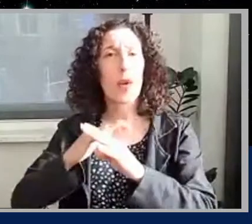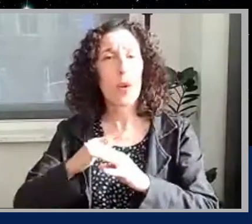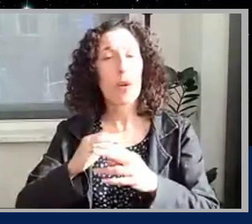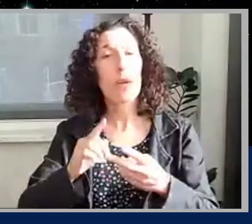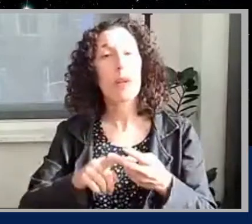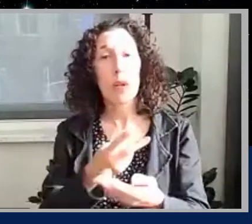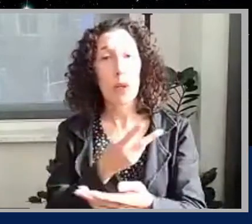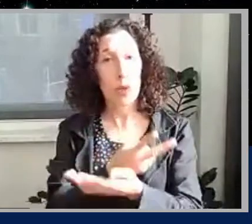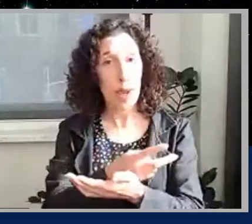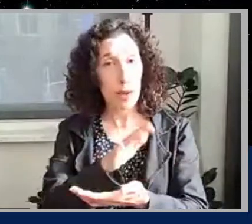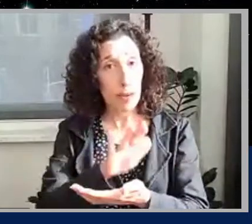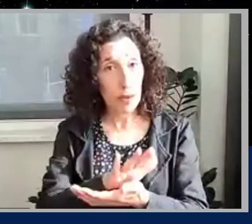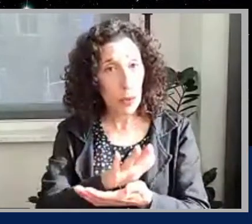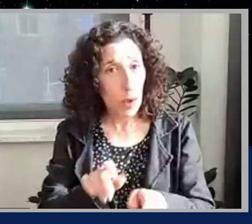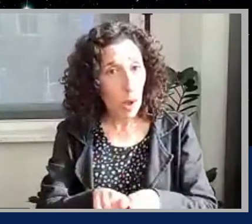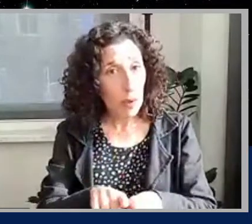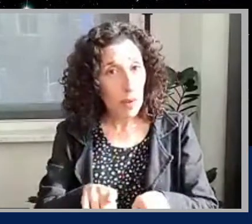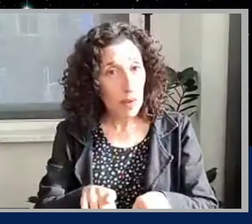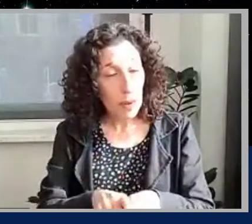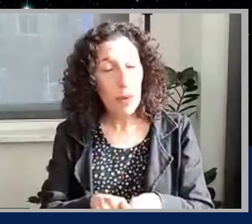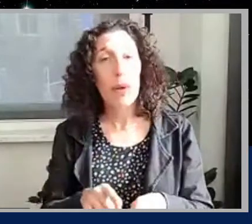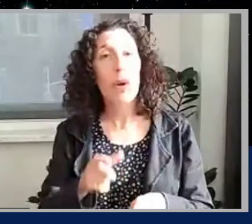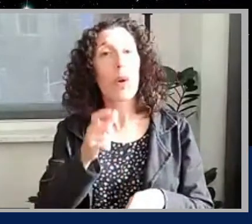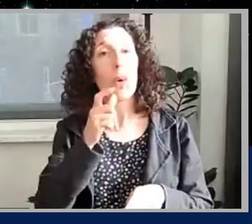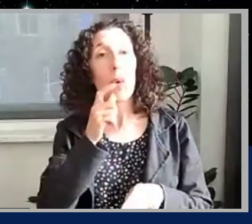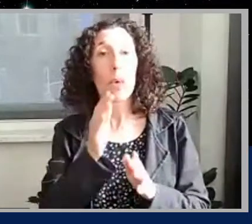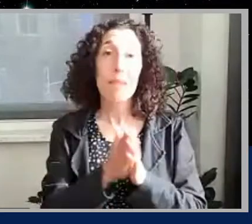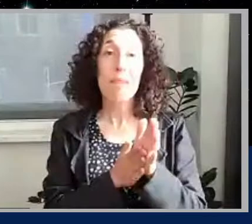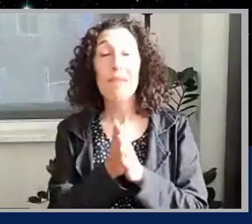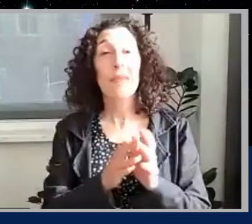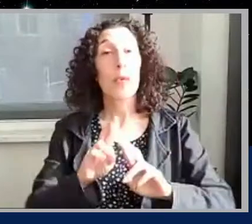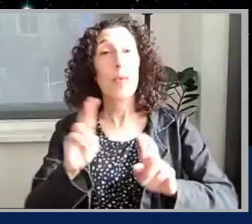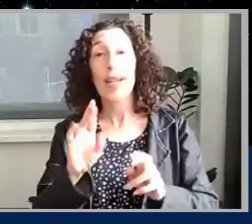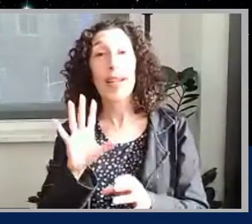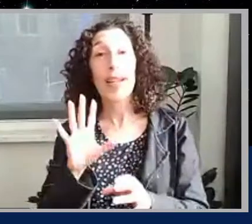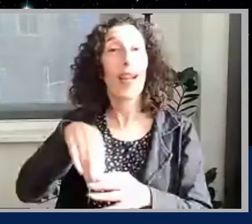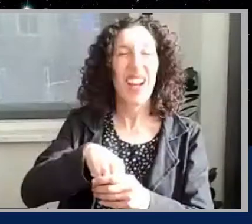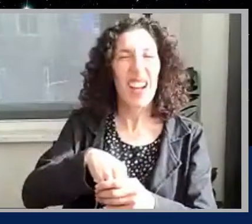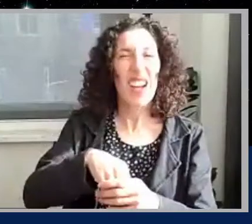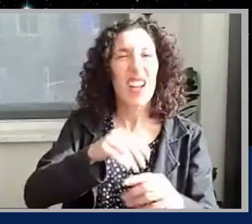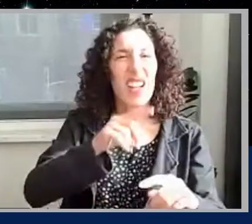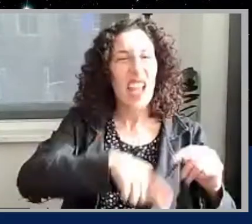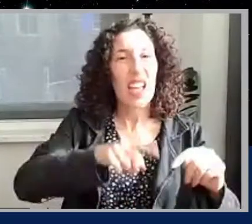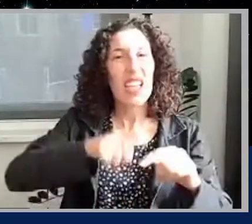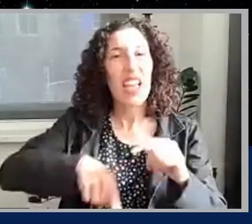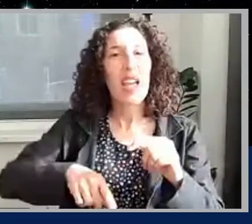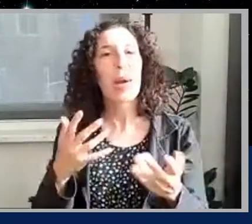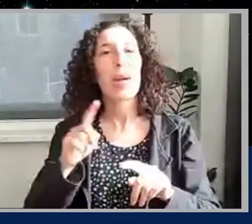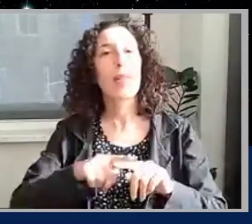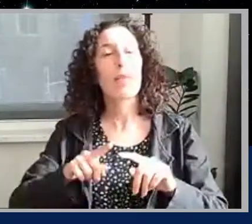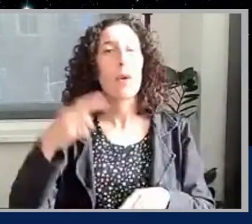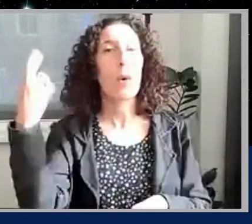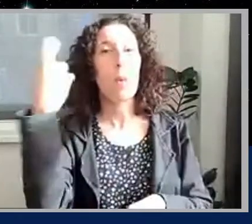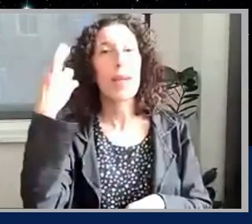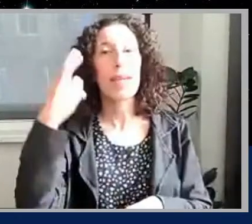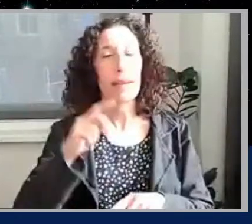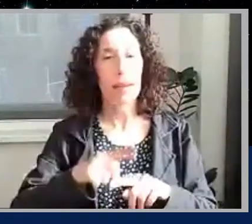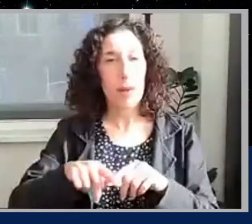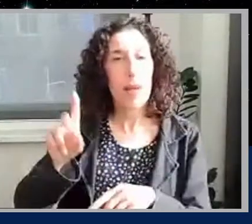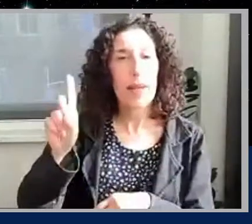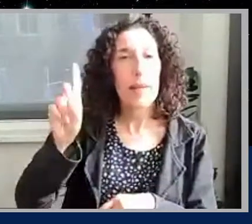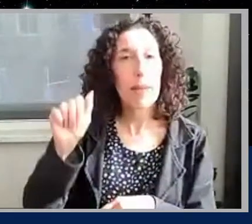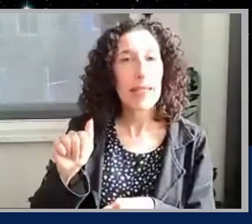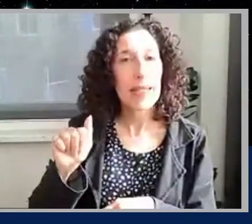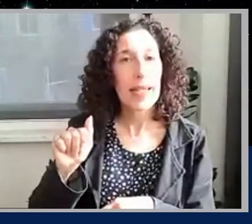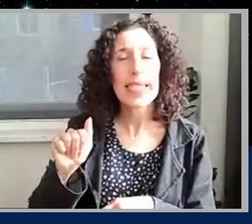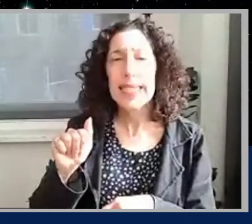they were encountering these barriers and could not participate. And now that I'm finally in this position of power, I'm a professor, I